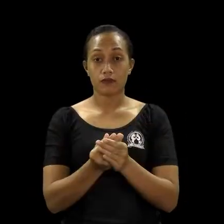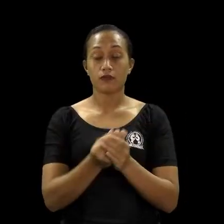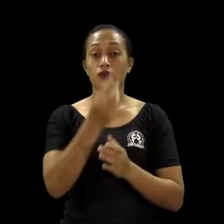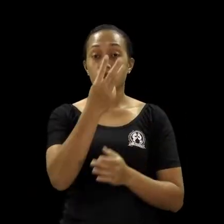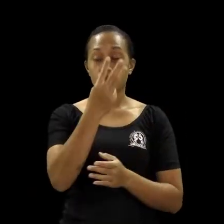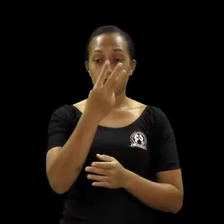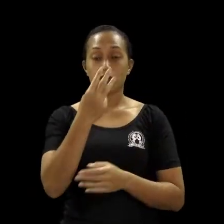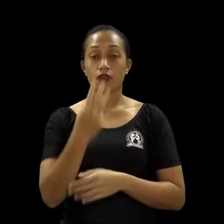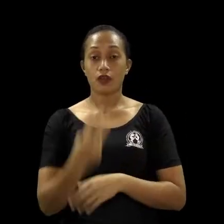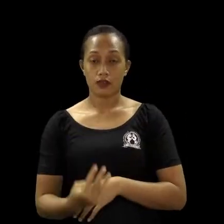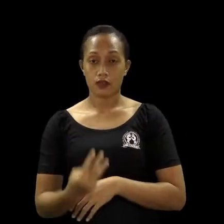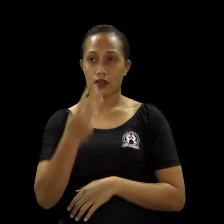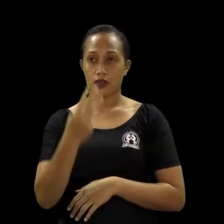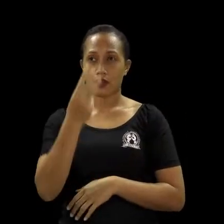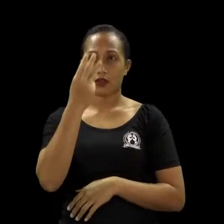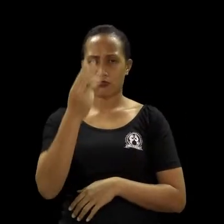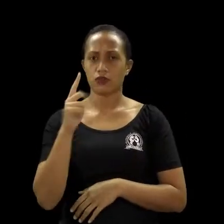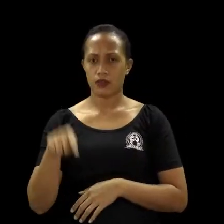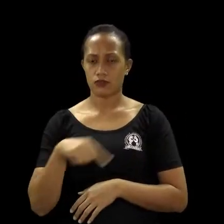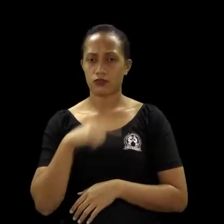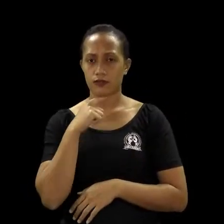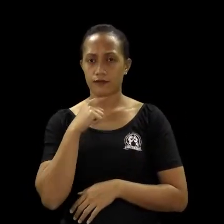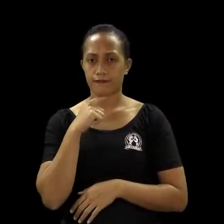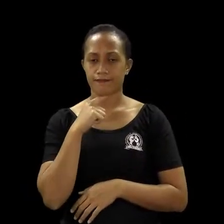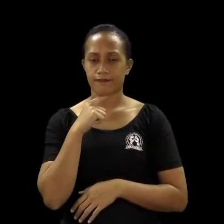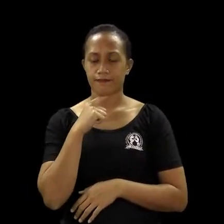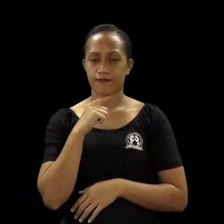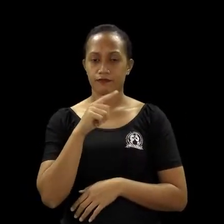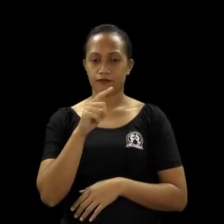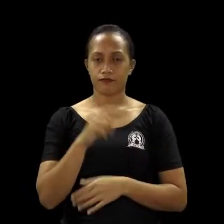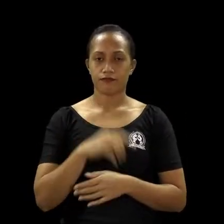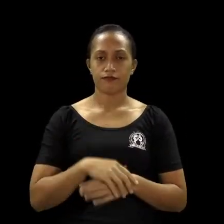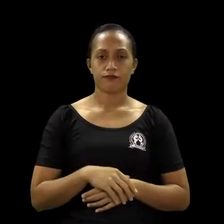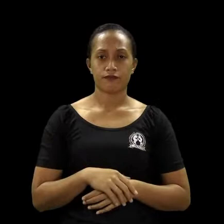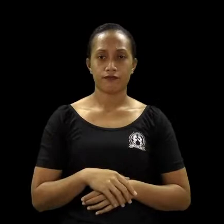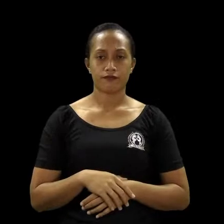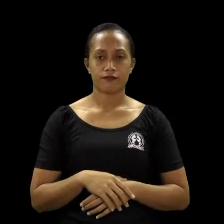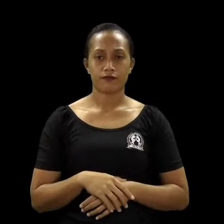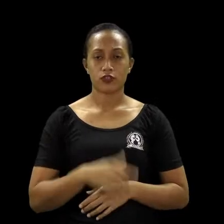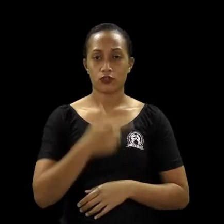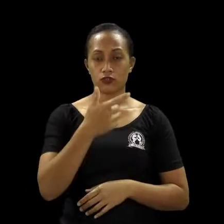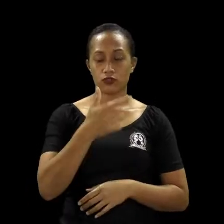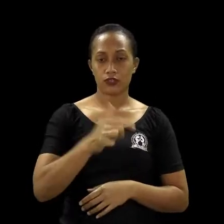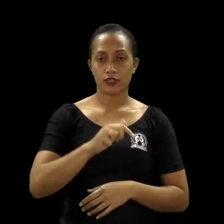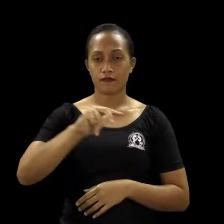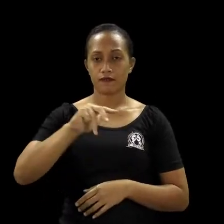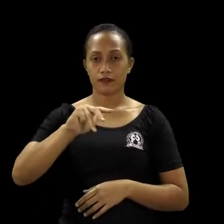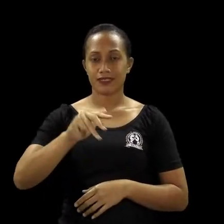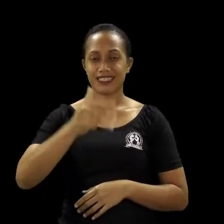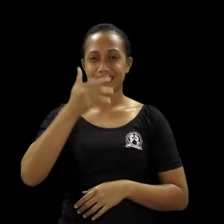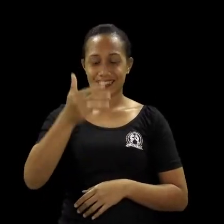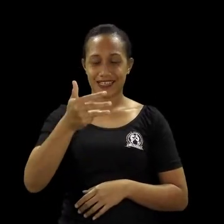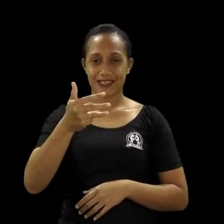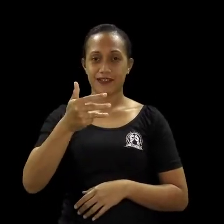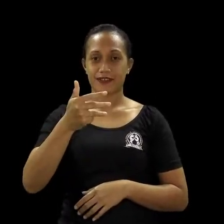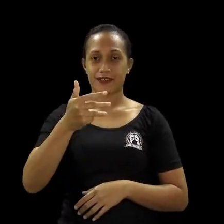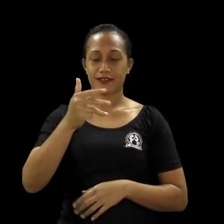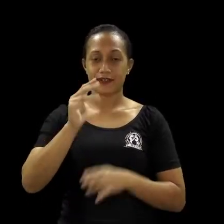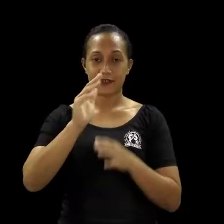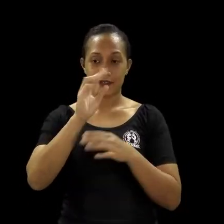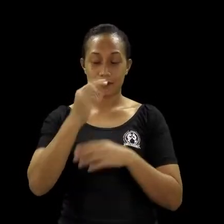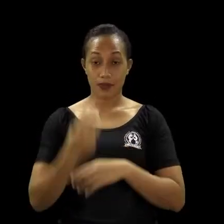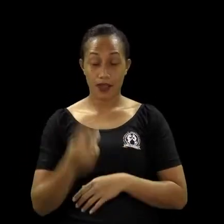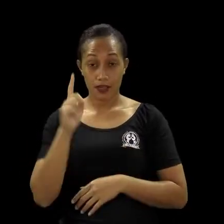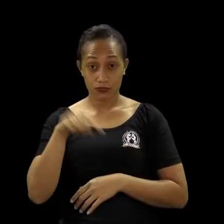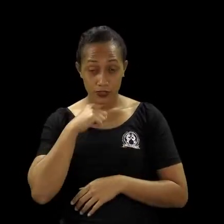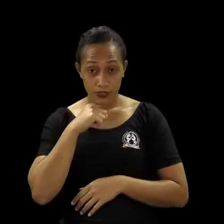as the common denominator. So let me do this in this reddish color. So 79 over 100 is the same thing. If I were to write it